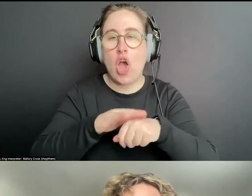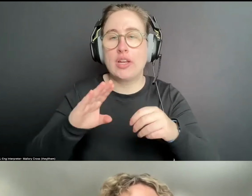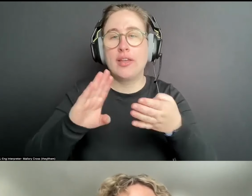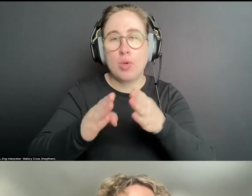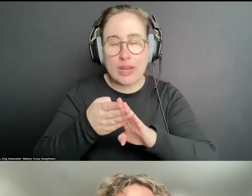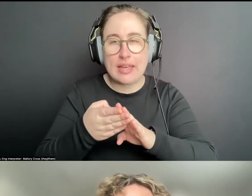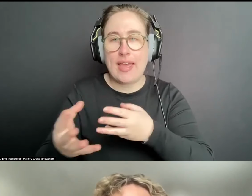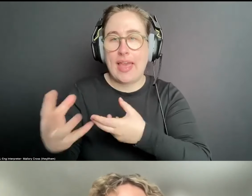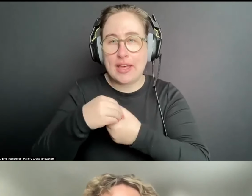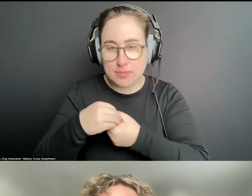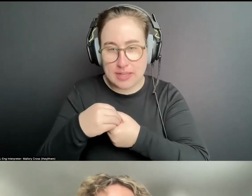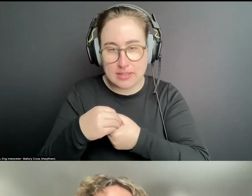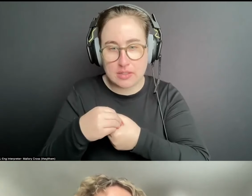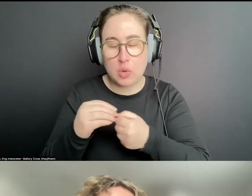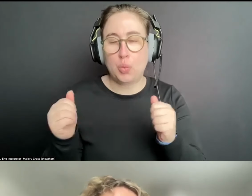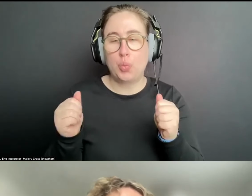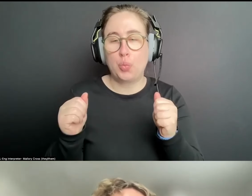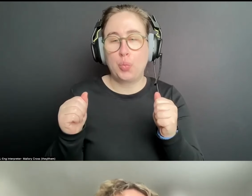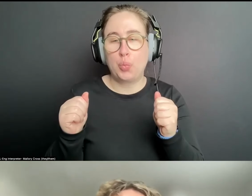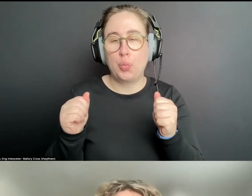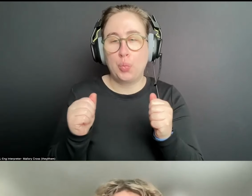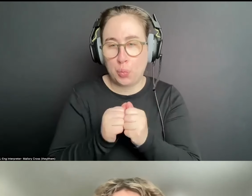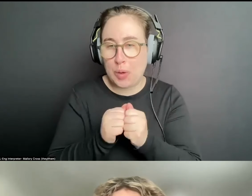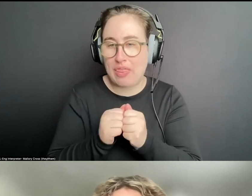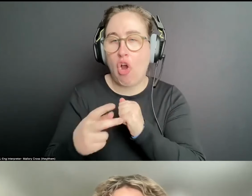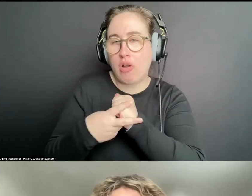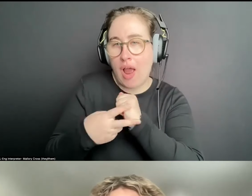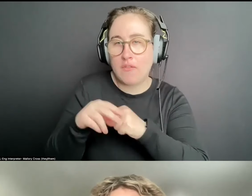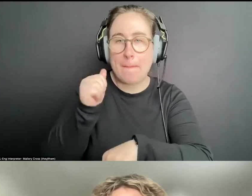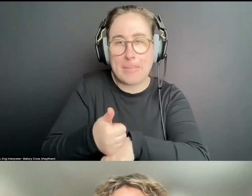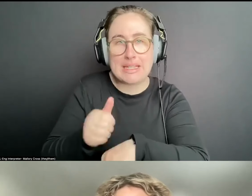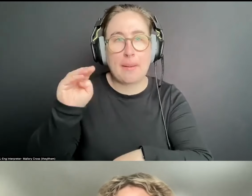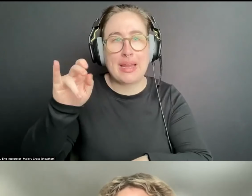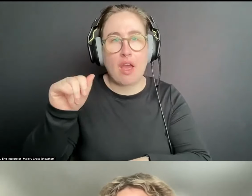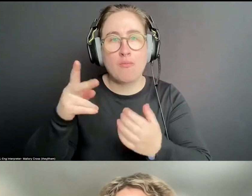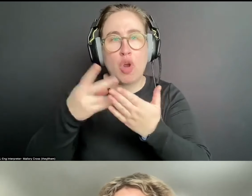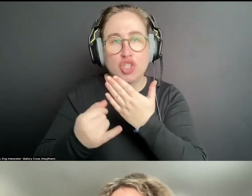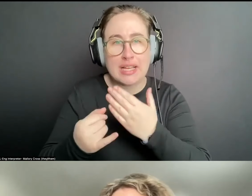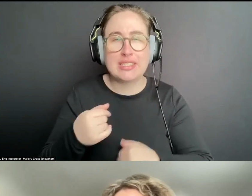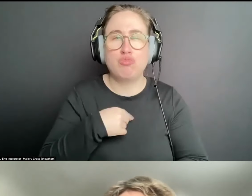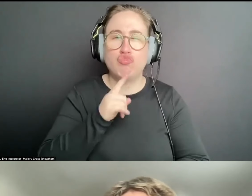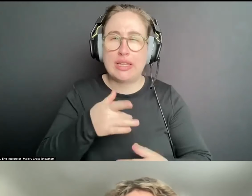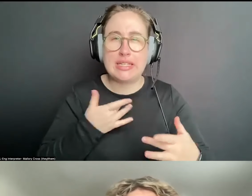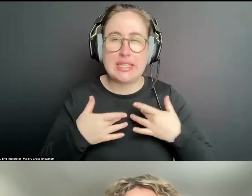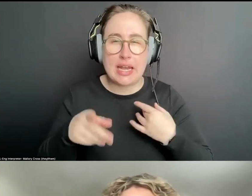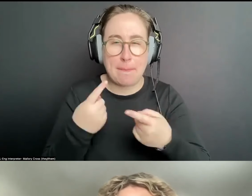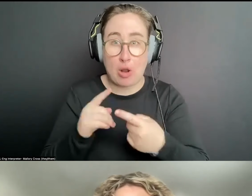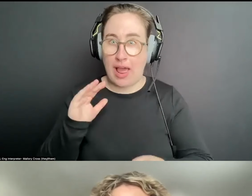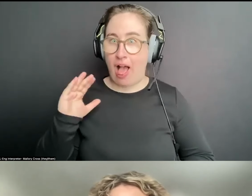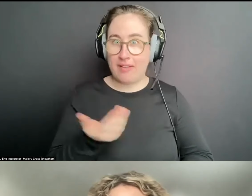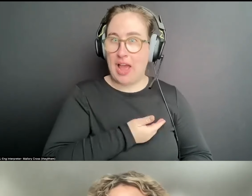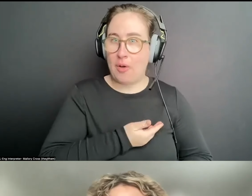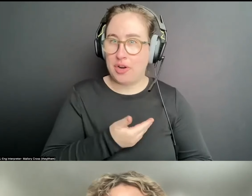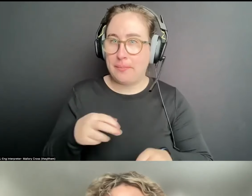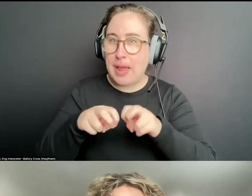engagement with archival-based media projects. I'm really excited about all of our panelists here